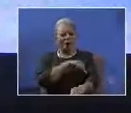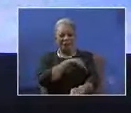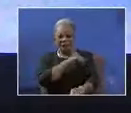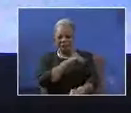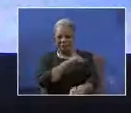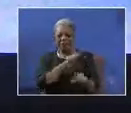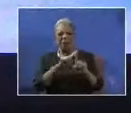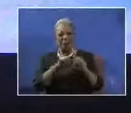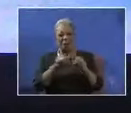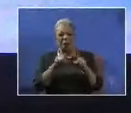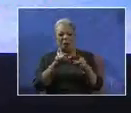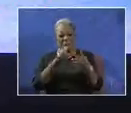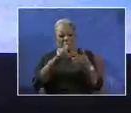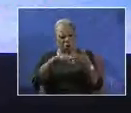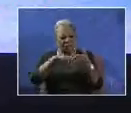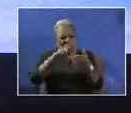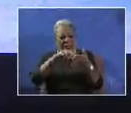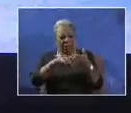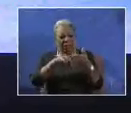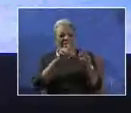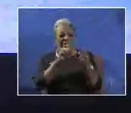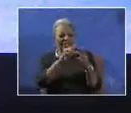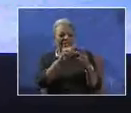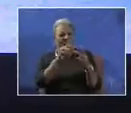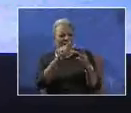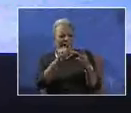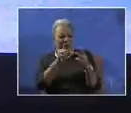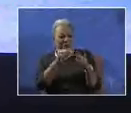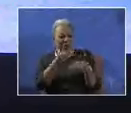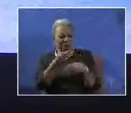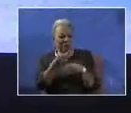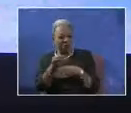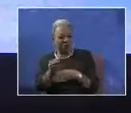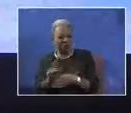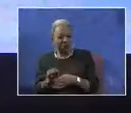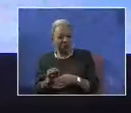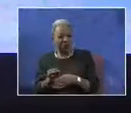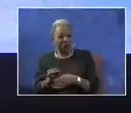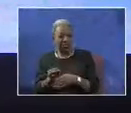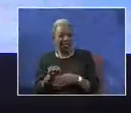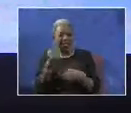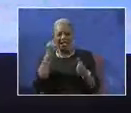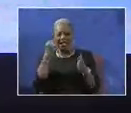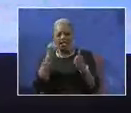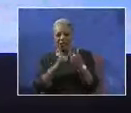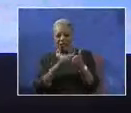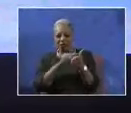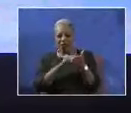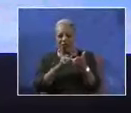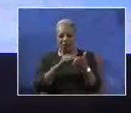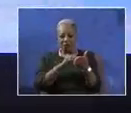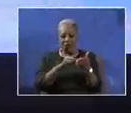Let's begin with 2 Samuel chapter 24, and let's read the first three verses.